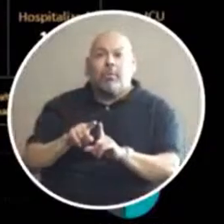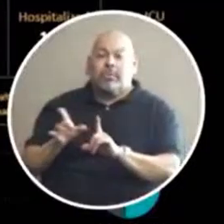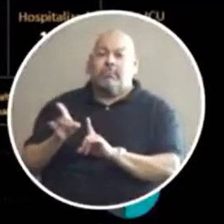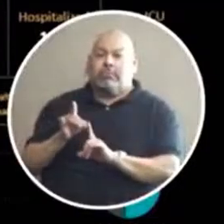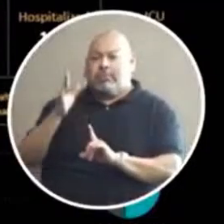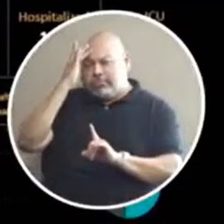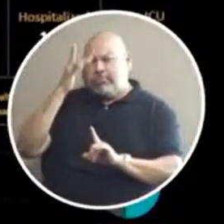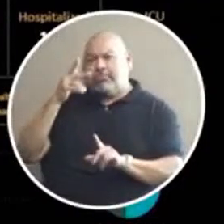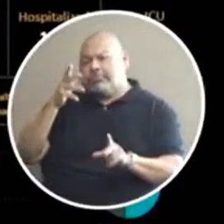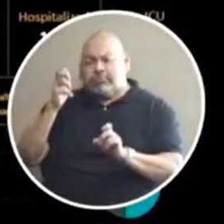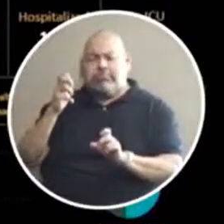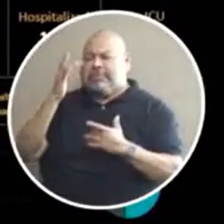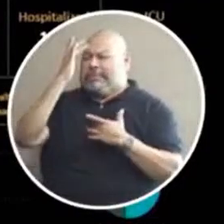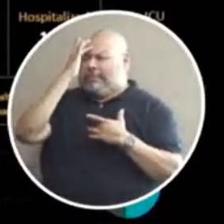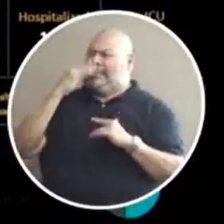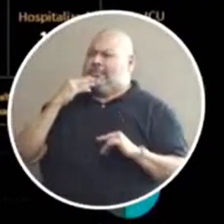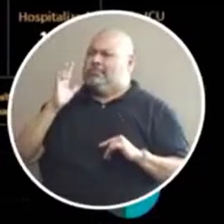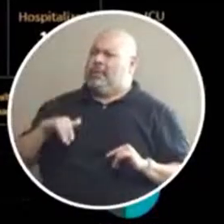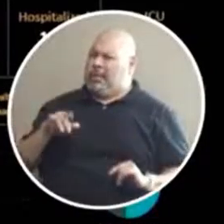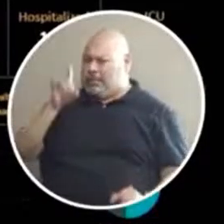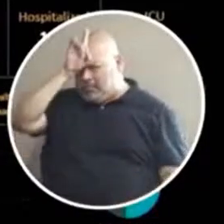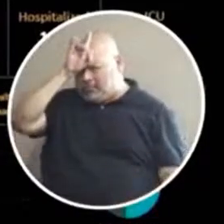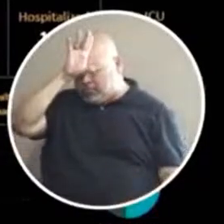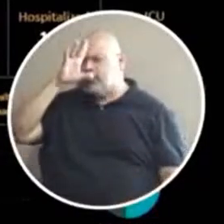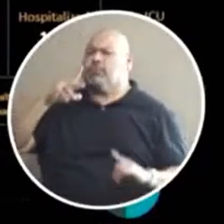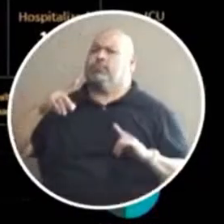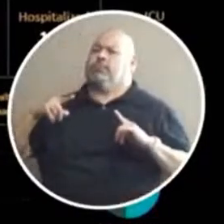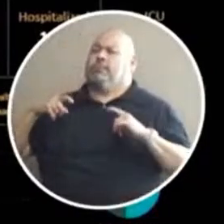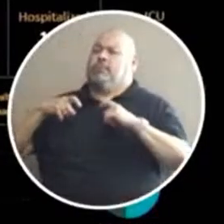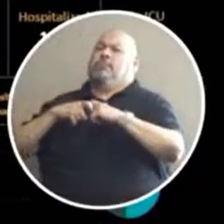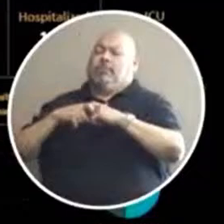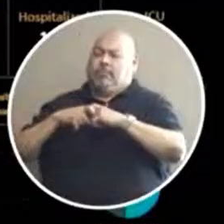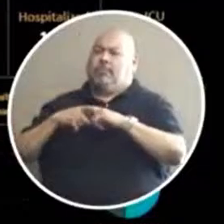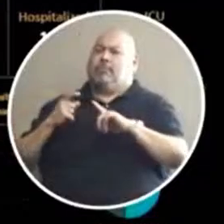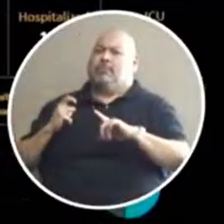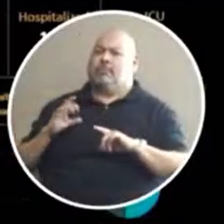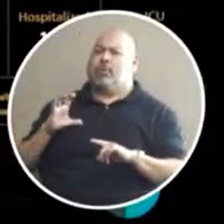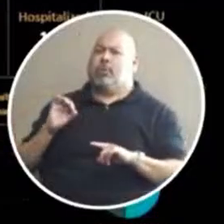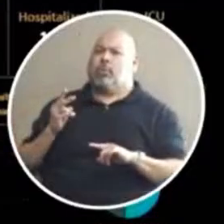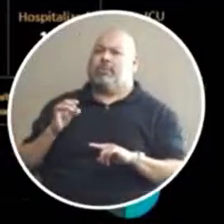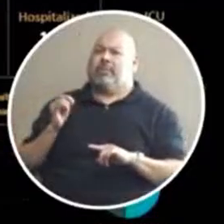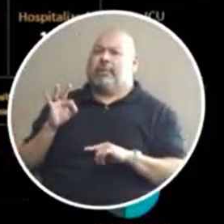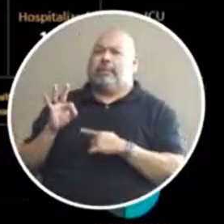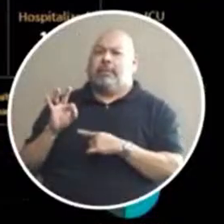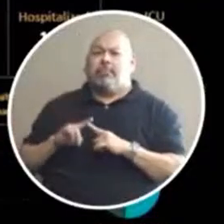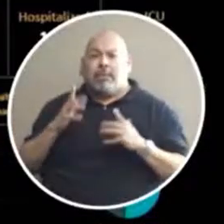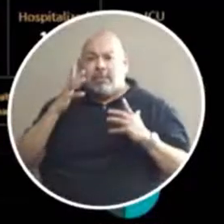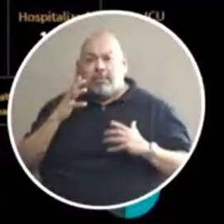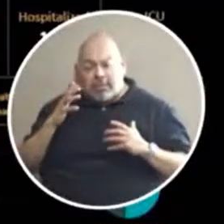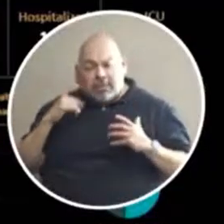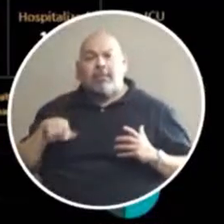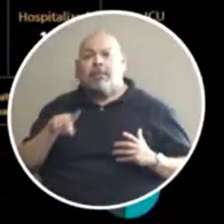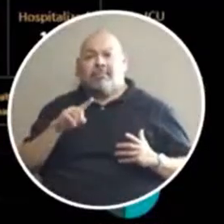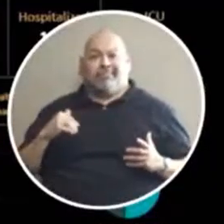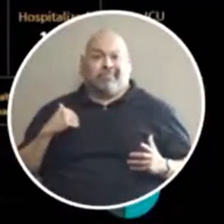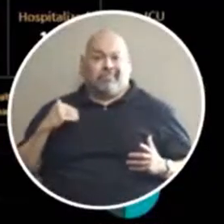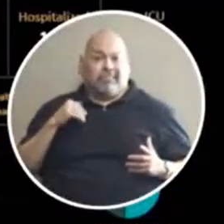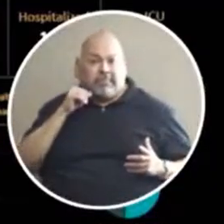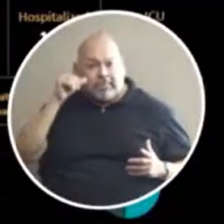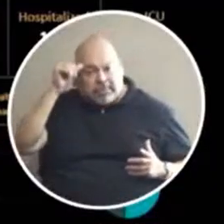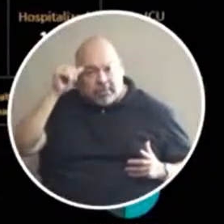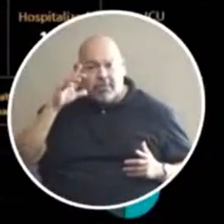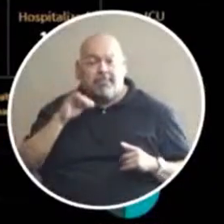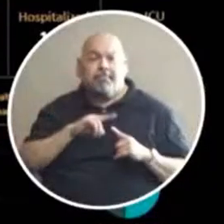suffer very severe complications from COVID-19. And unfortunately, all these young